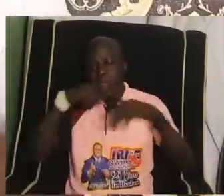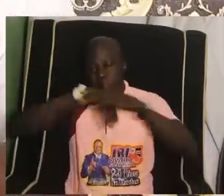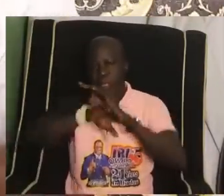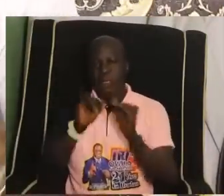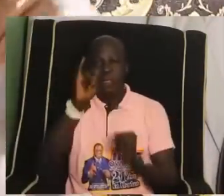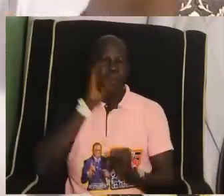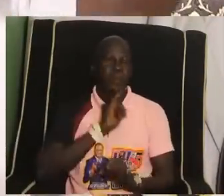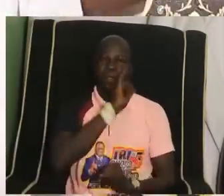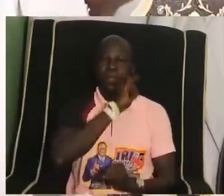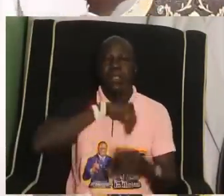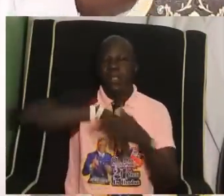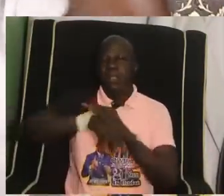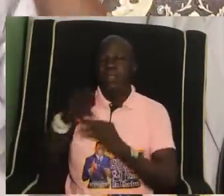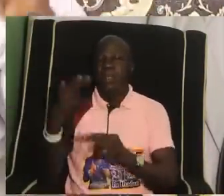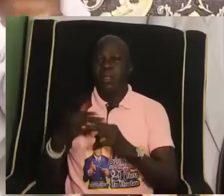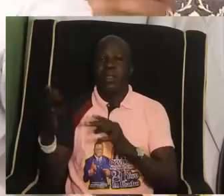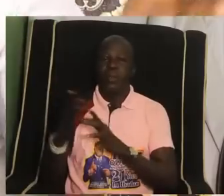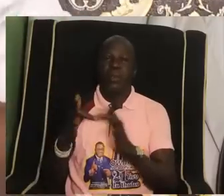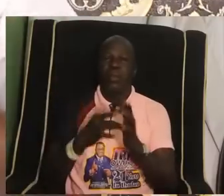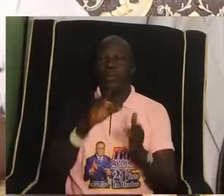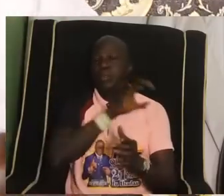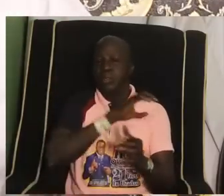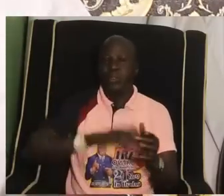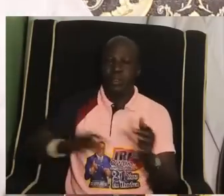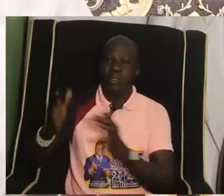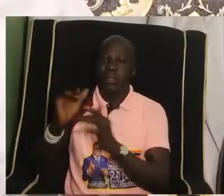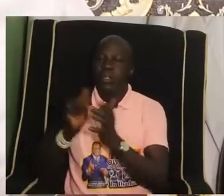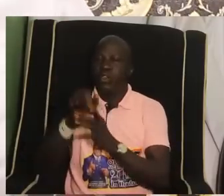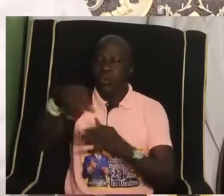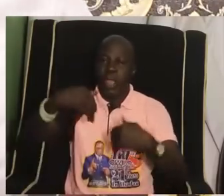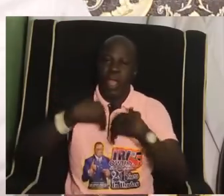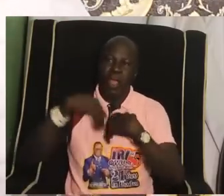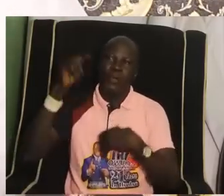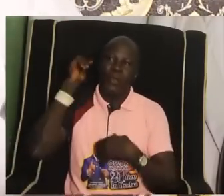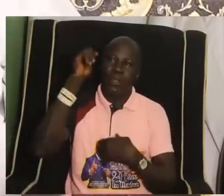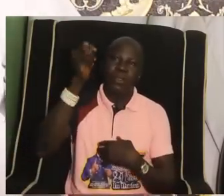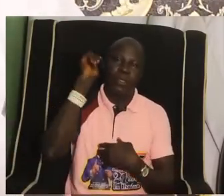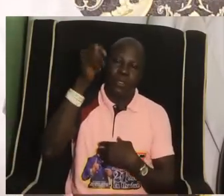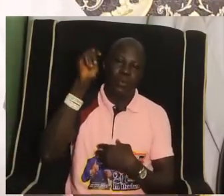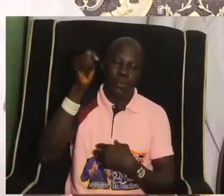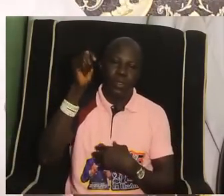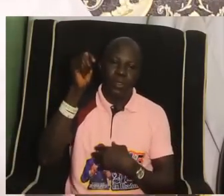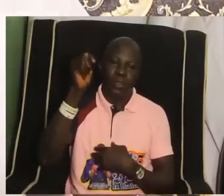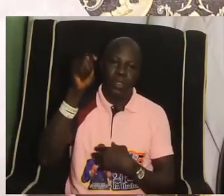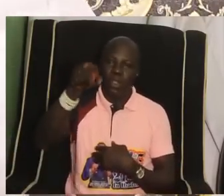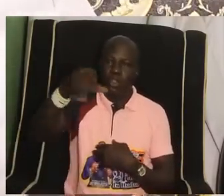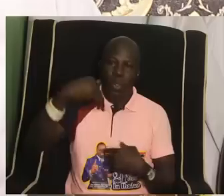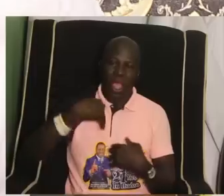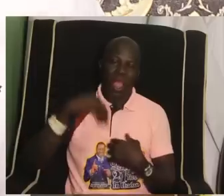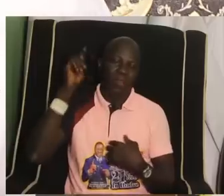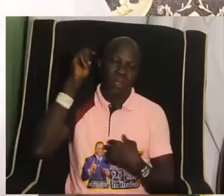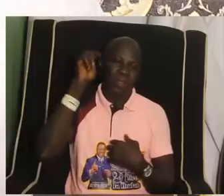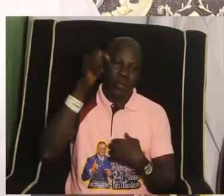man in Israel ni oruko Jesu ti Nazareth in the name of Jesus Christ of Nazareth. Wa testimony. Amen. You have testimony. Wa ni